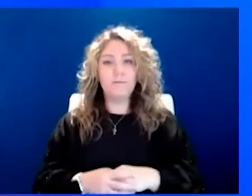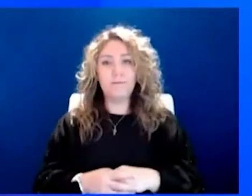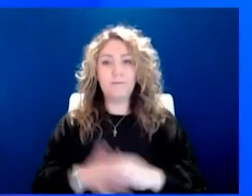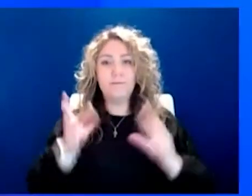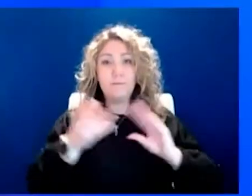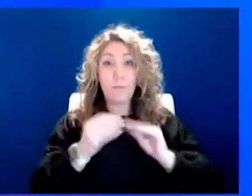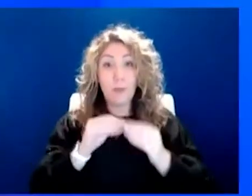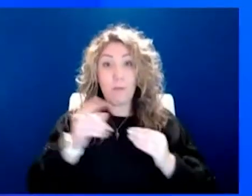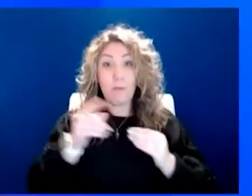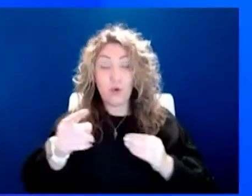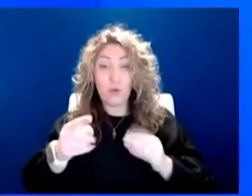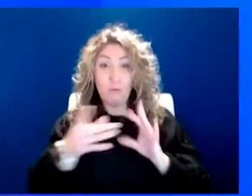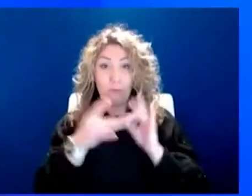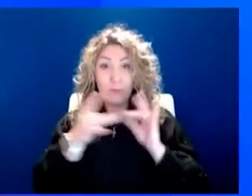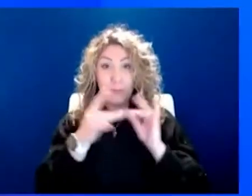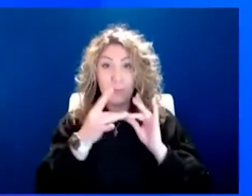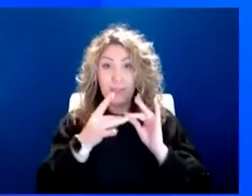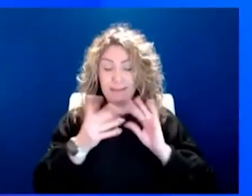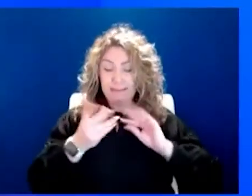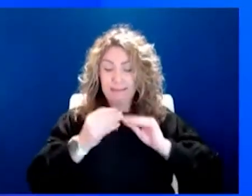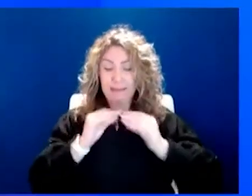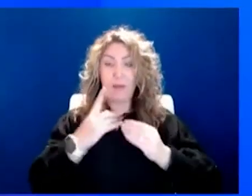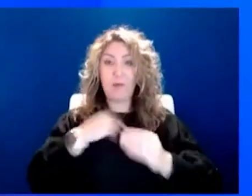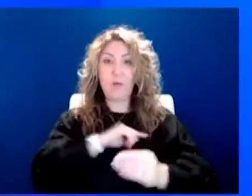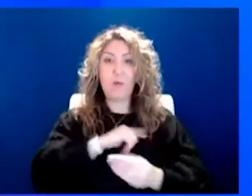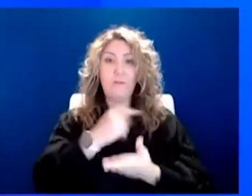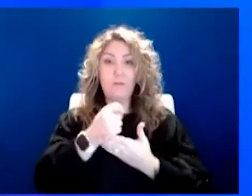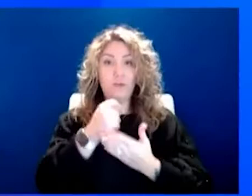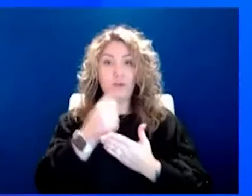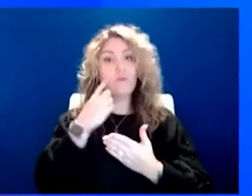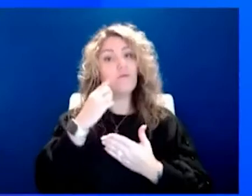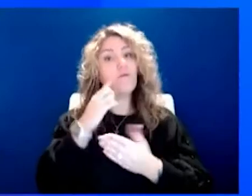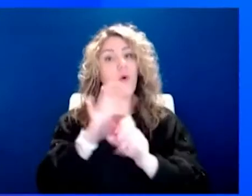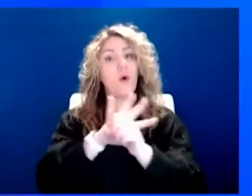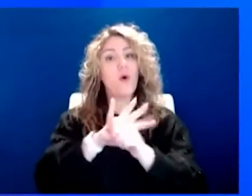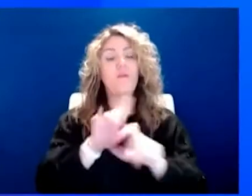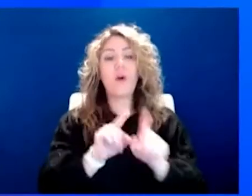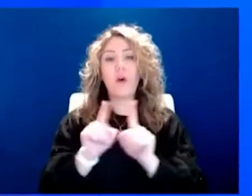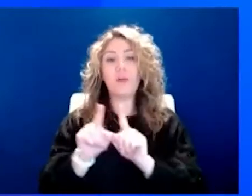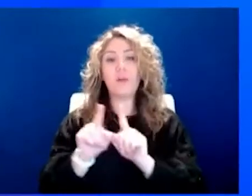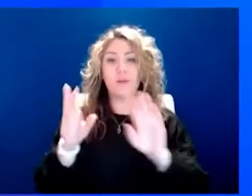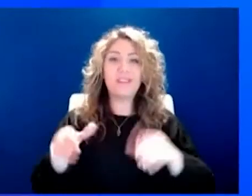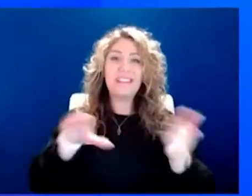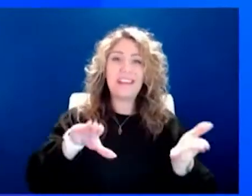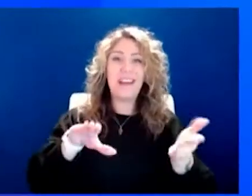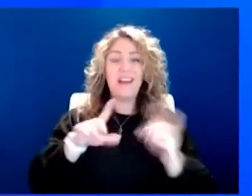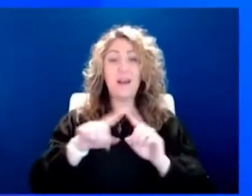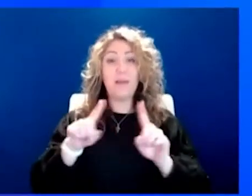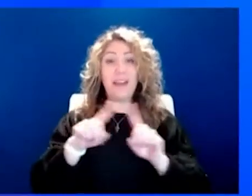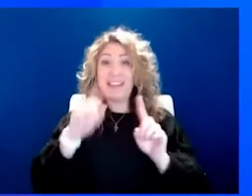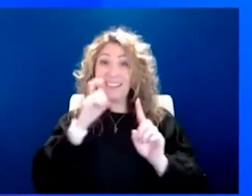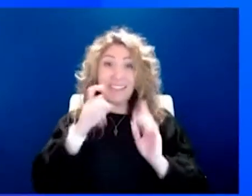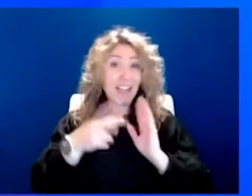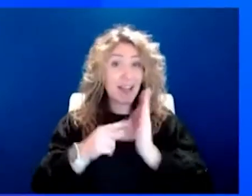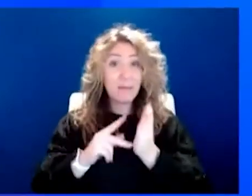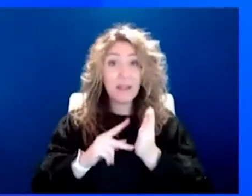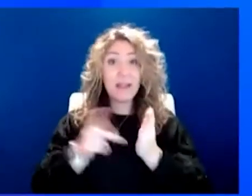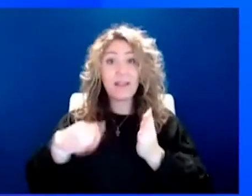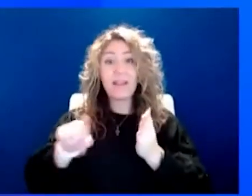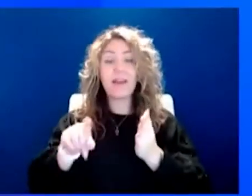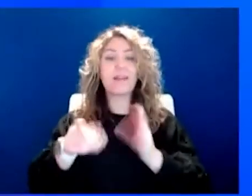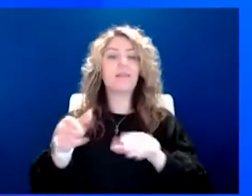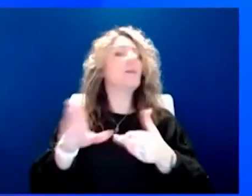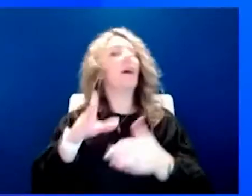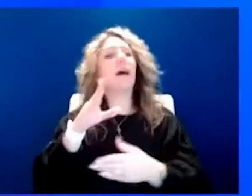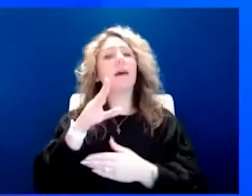the number that we have treated for COVID in the hospital, and they also died. But what it doesn't mean is that they died because of COVID.